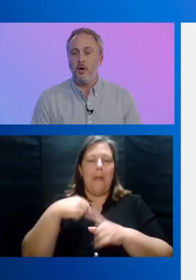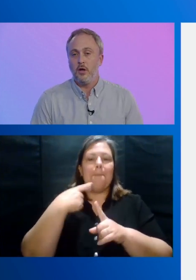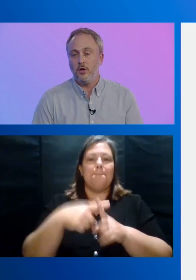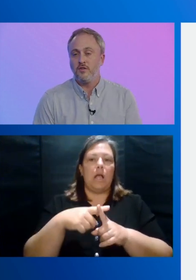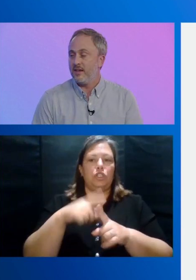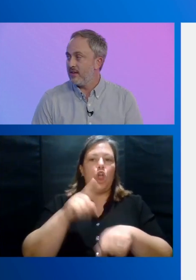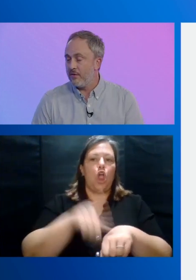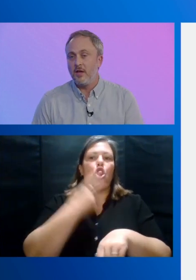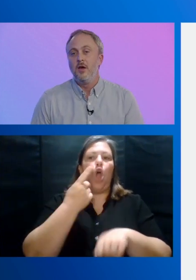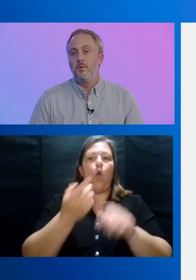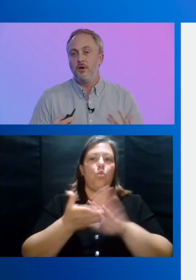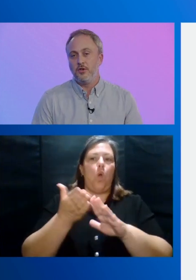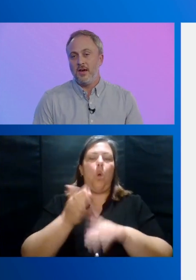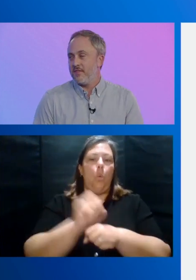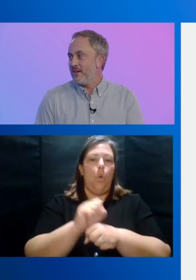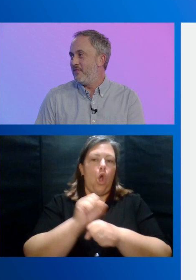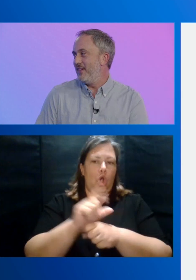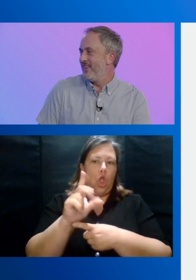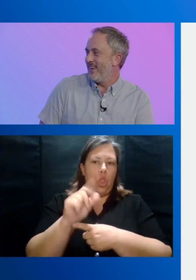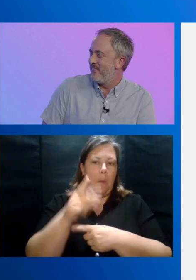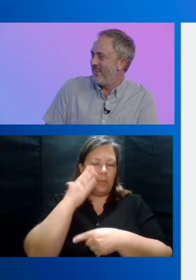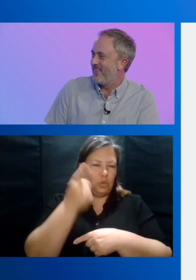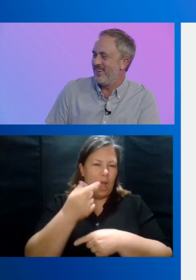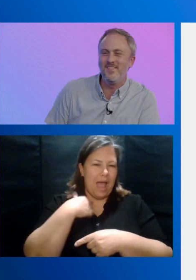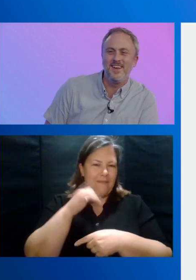running workloads, thanks Eric, because you have that